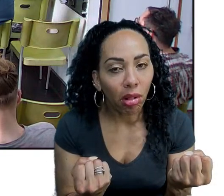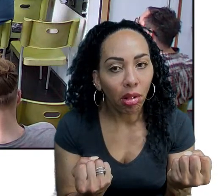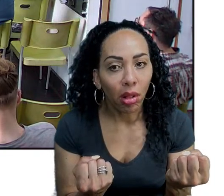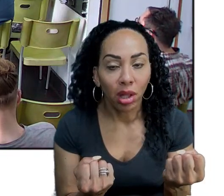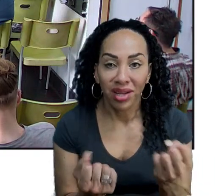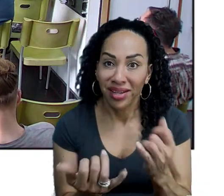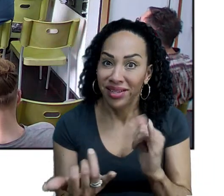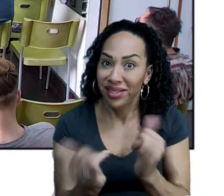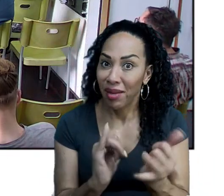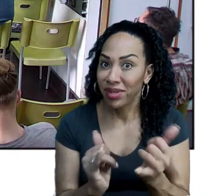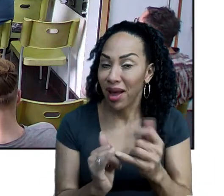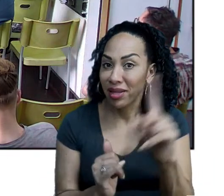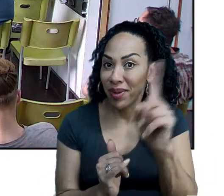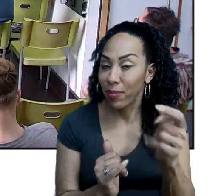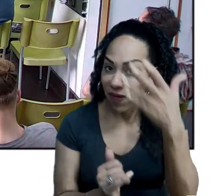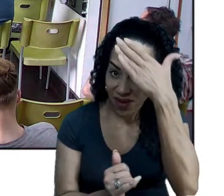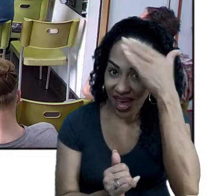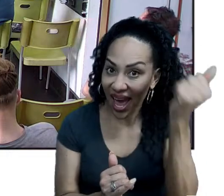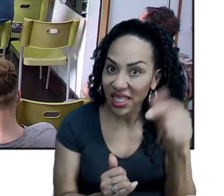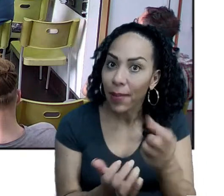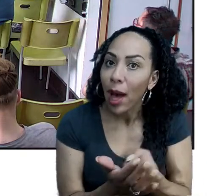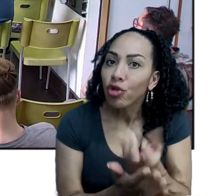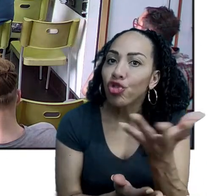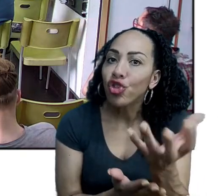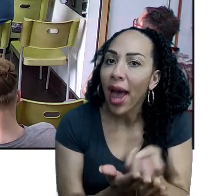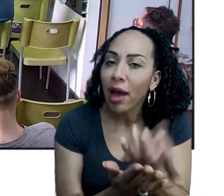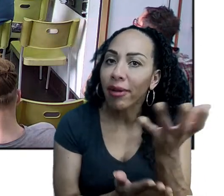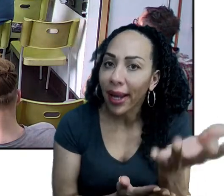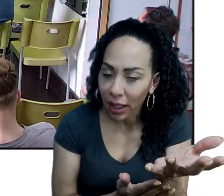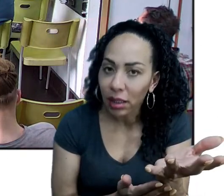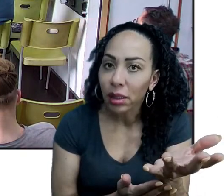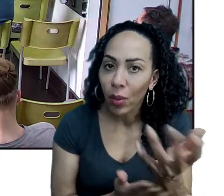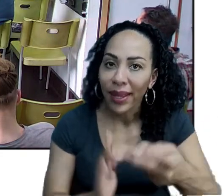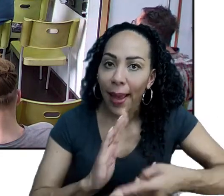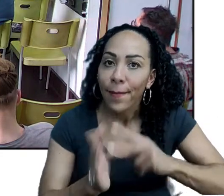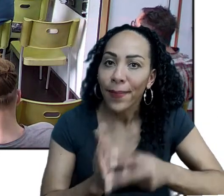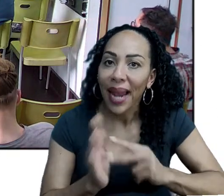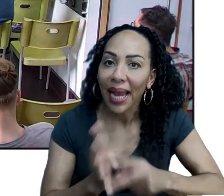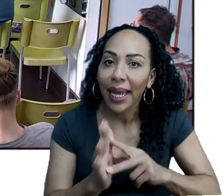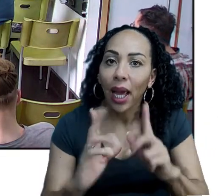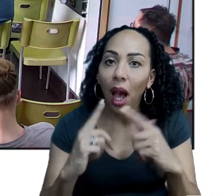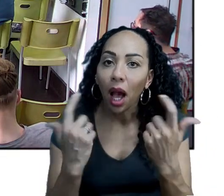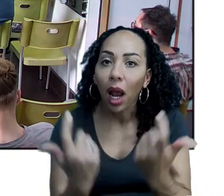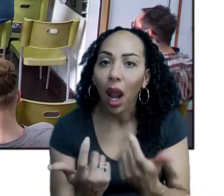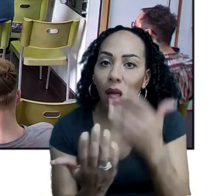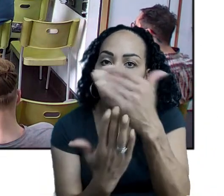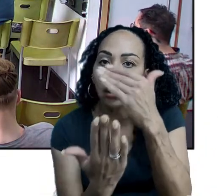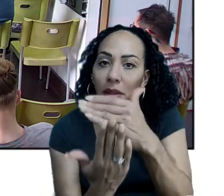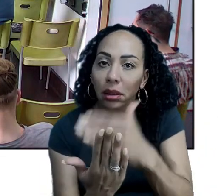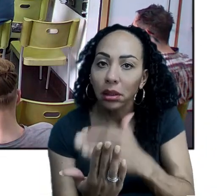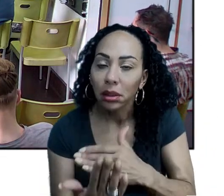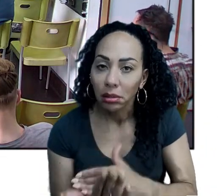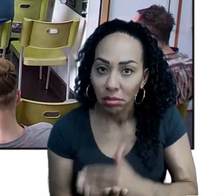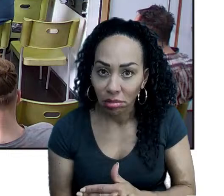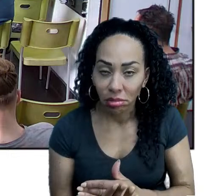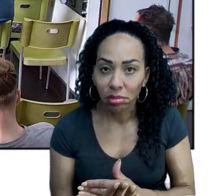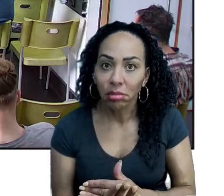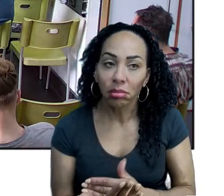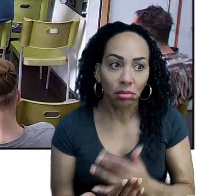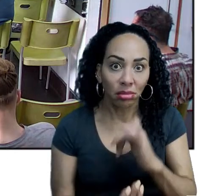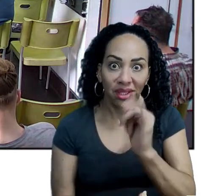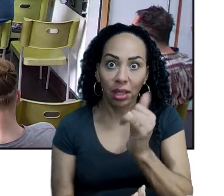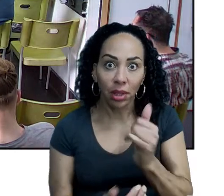and planning of sessions, if the participants know that they're going to be sharing something that they've been doing and kind of